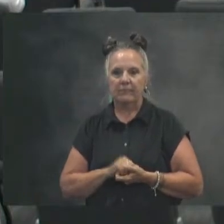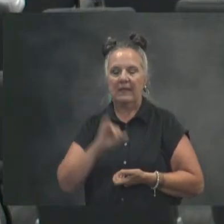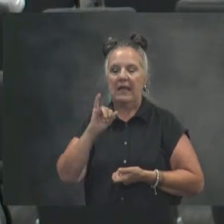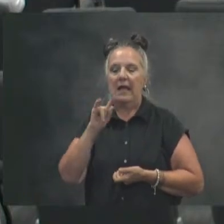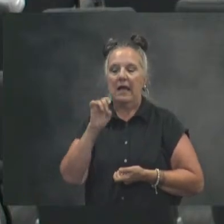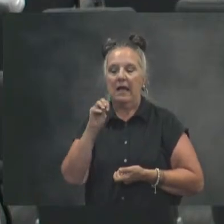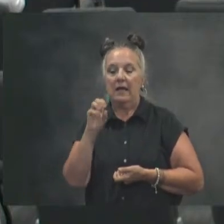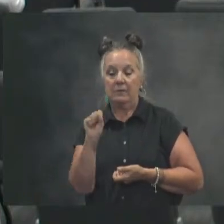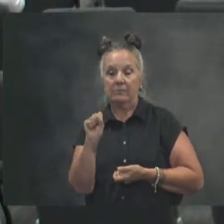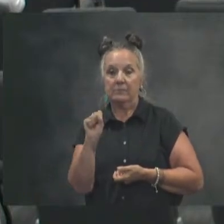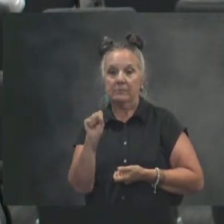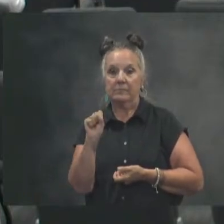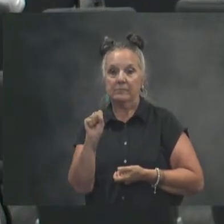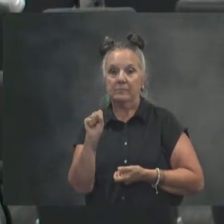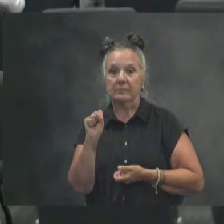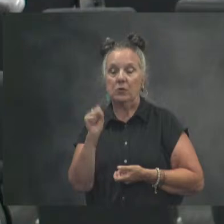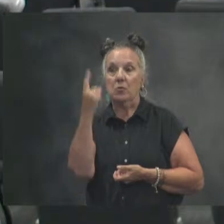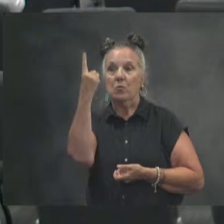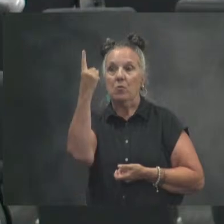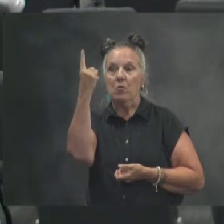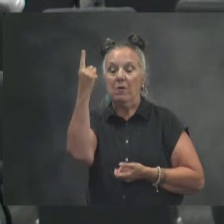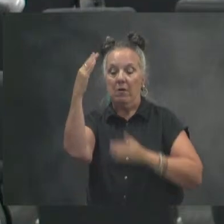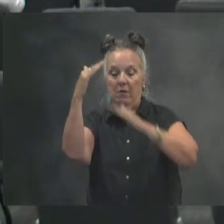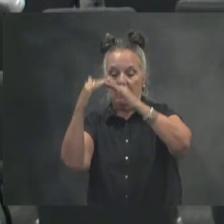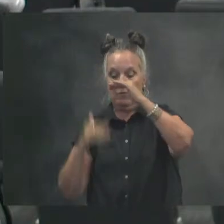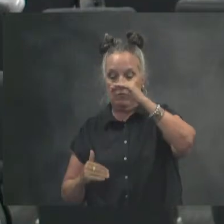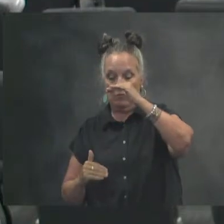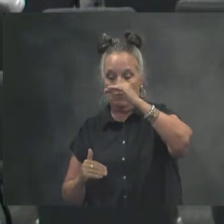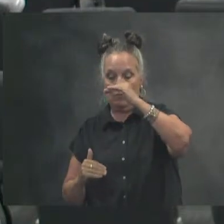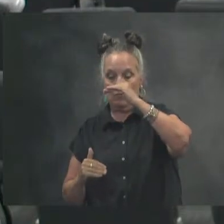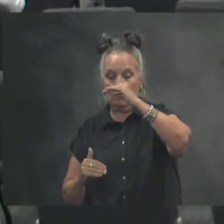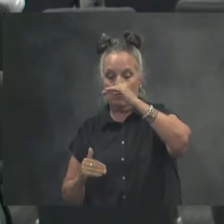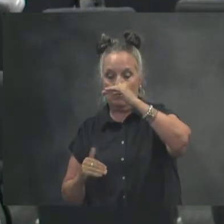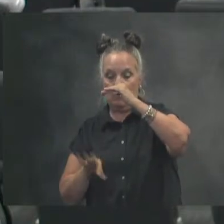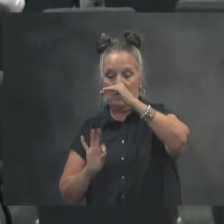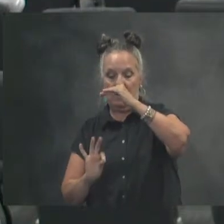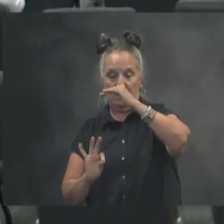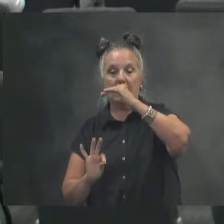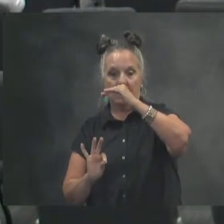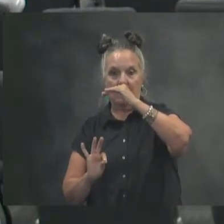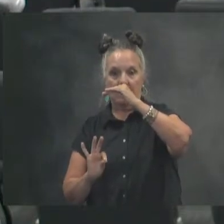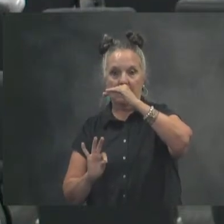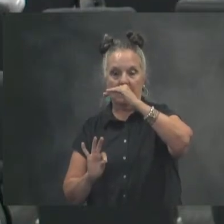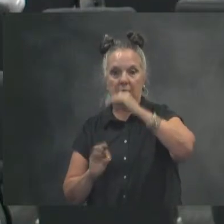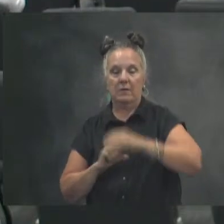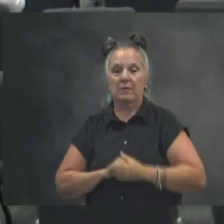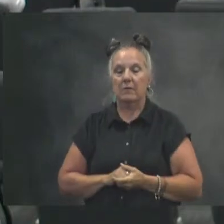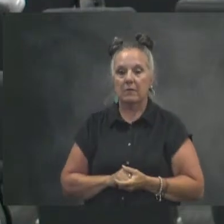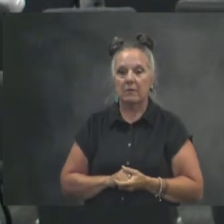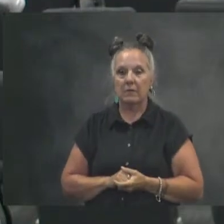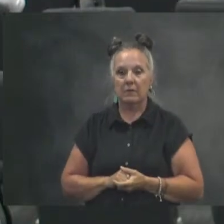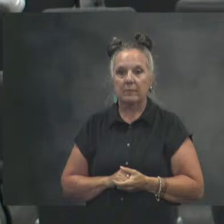Items 1 through 9.